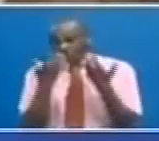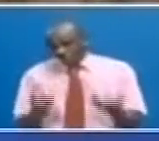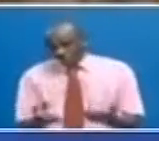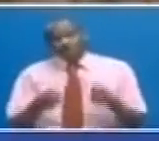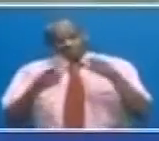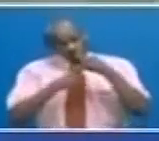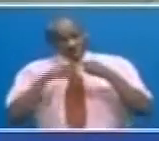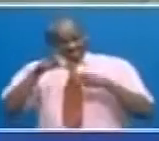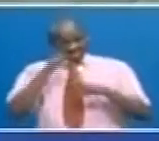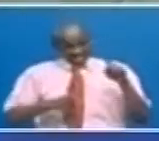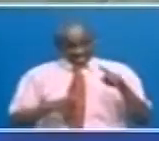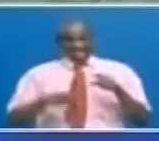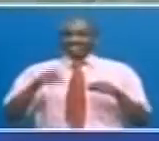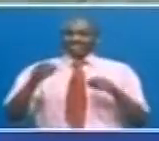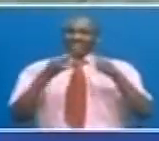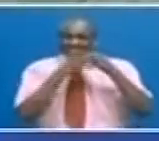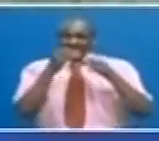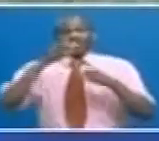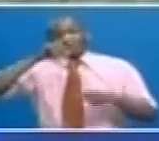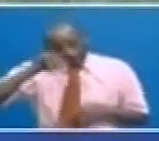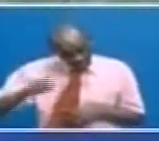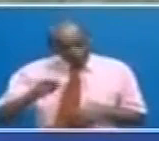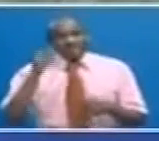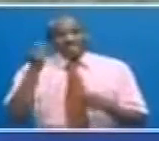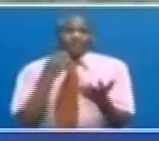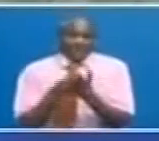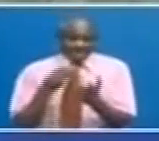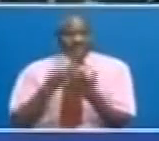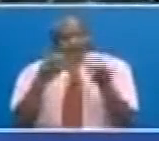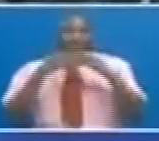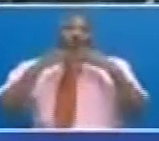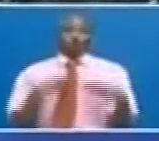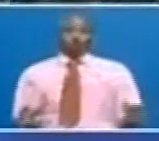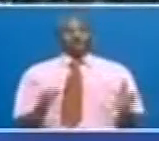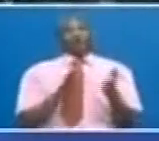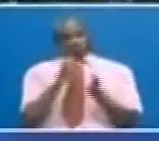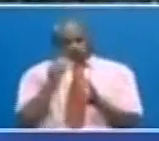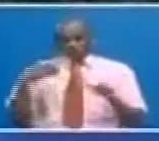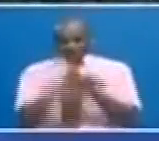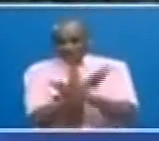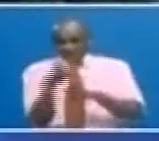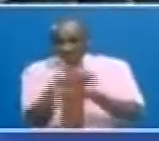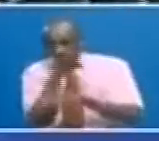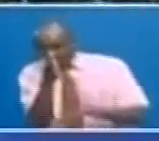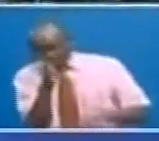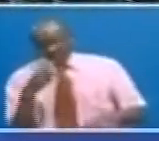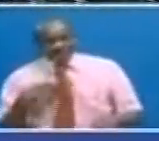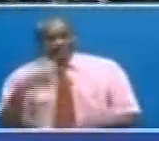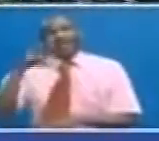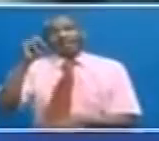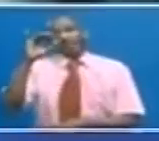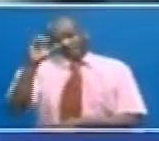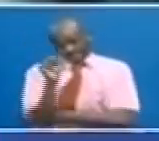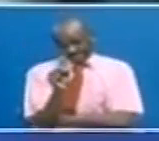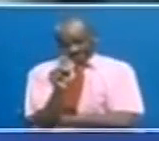June this year that nearly 800 million Kenya shillings may have been lost through dubious procurements at the